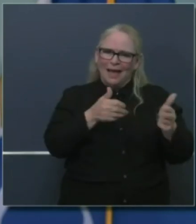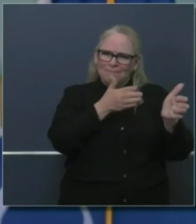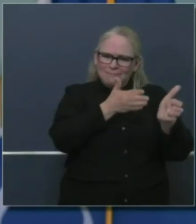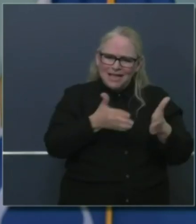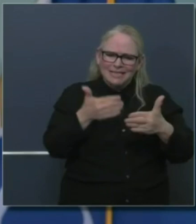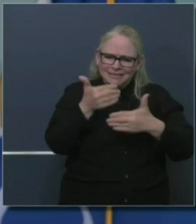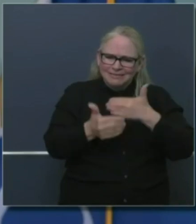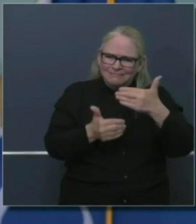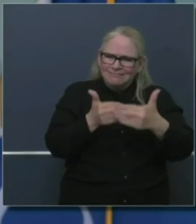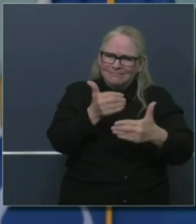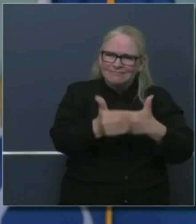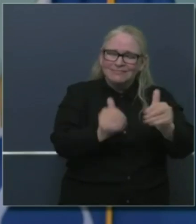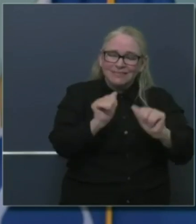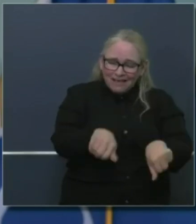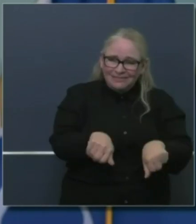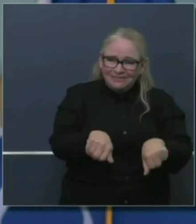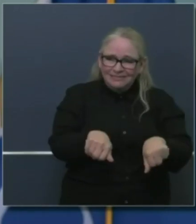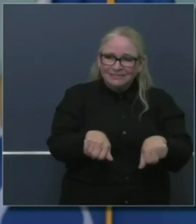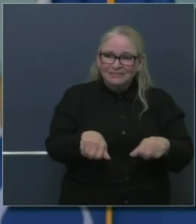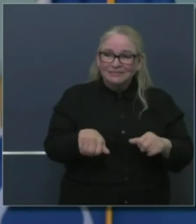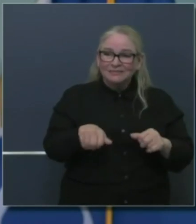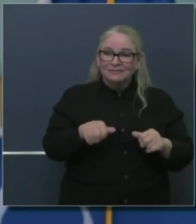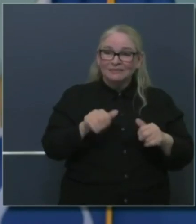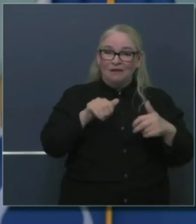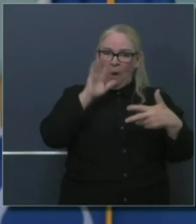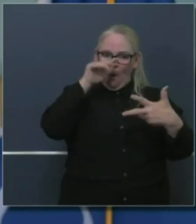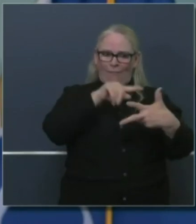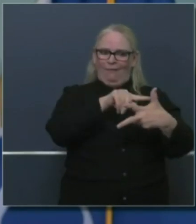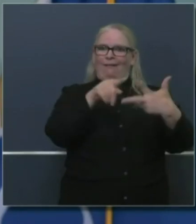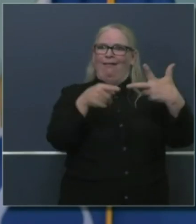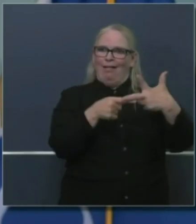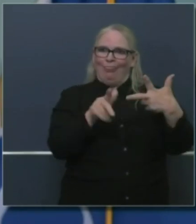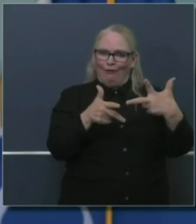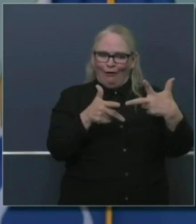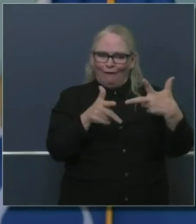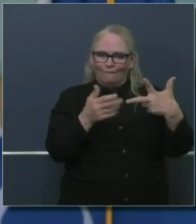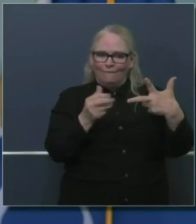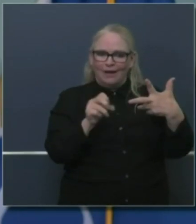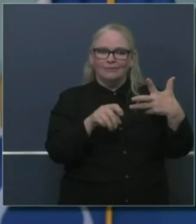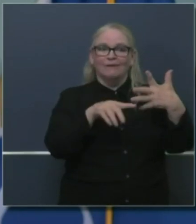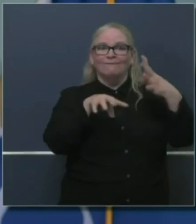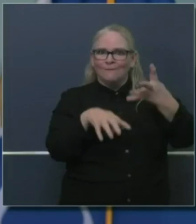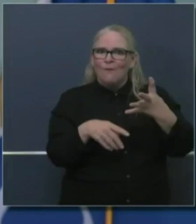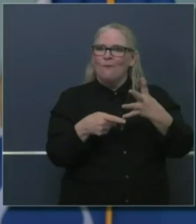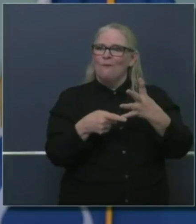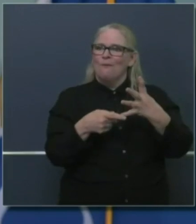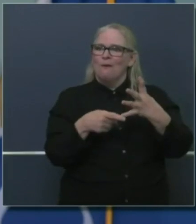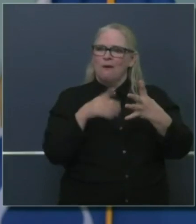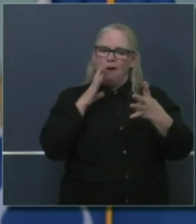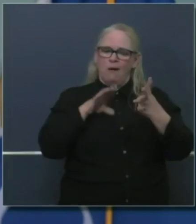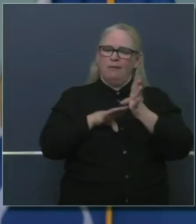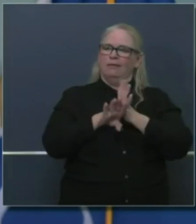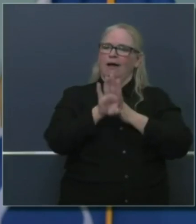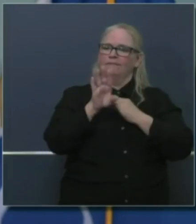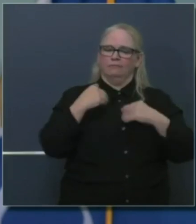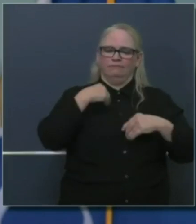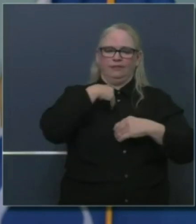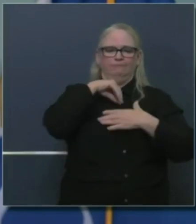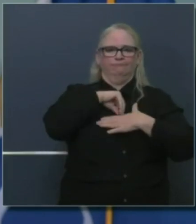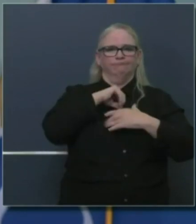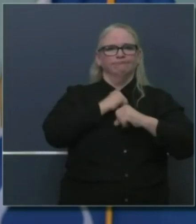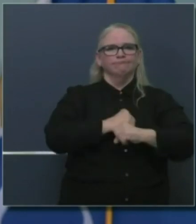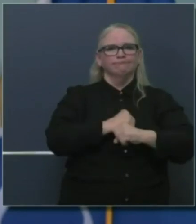and then ultimately that final phase, that fourth phase, when we have immunity, we have a vaccine, and we can go back to festivals and concerts